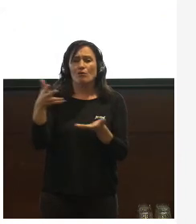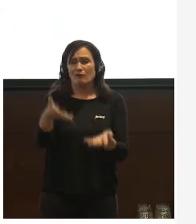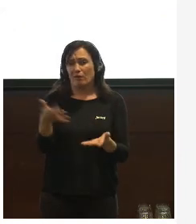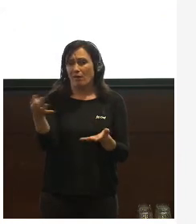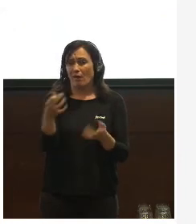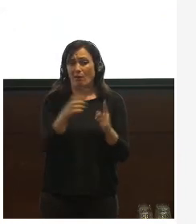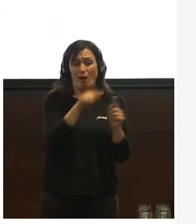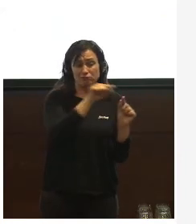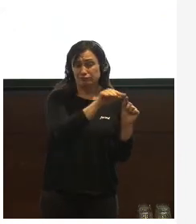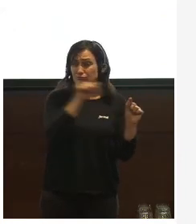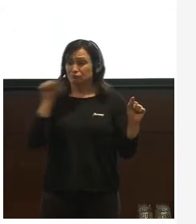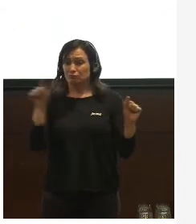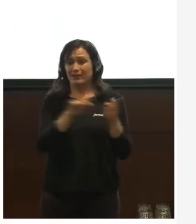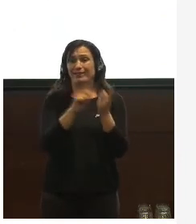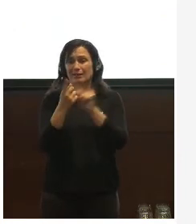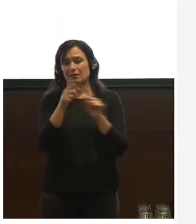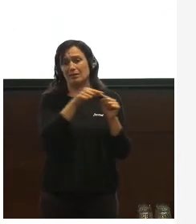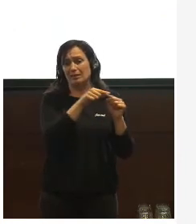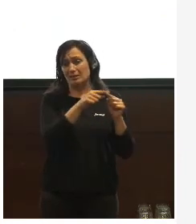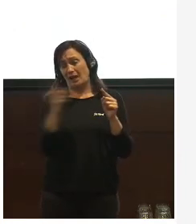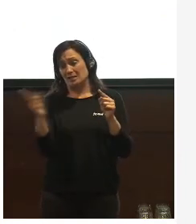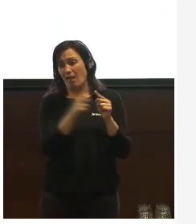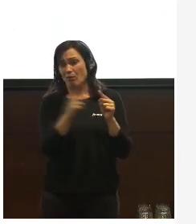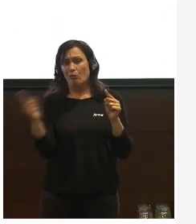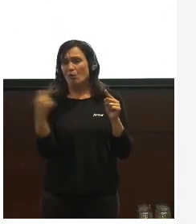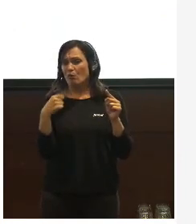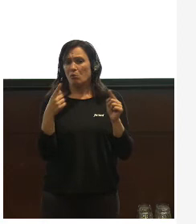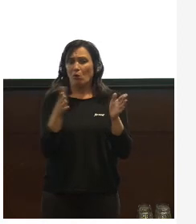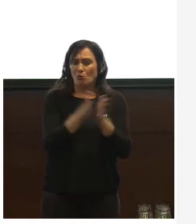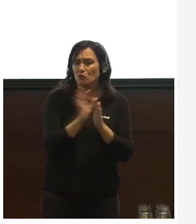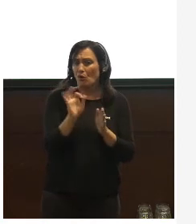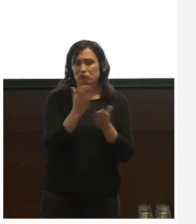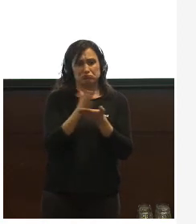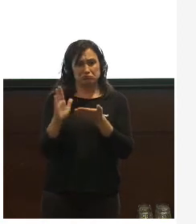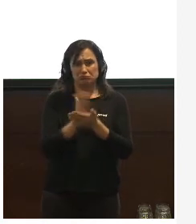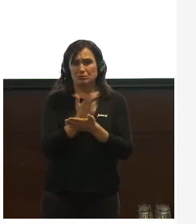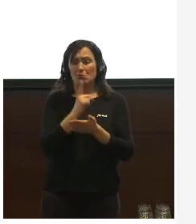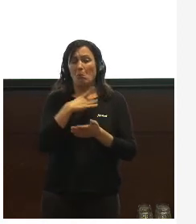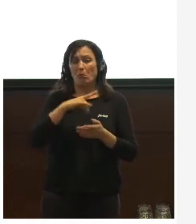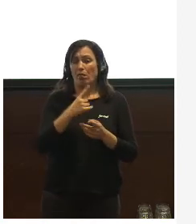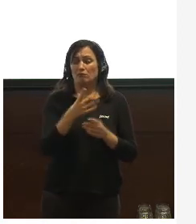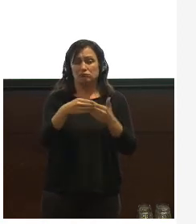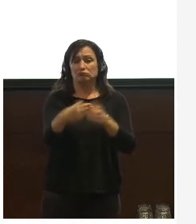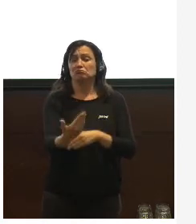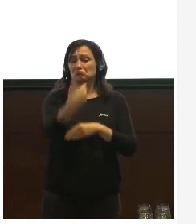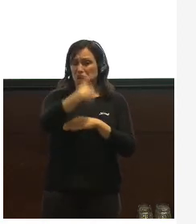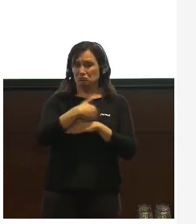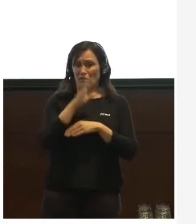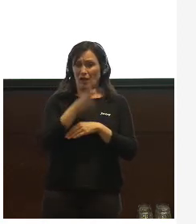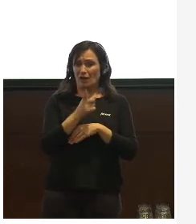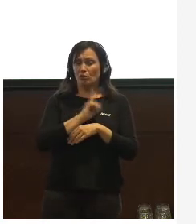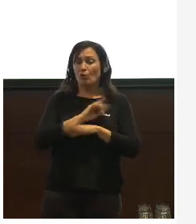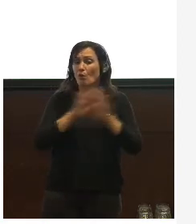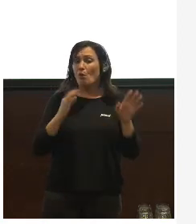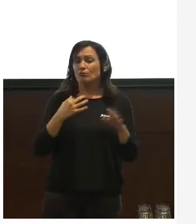just separate. And our clients they either come directly to us or we work with travel agents from